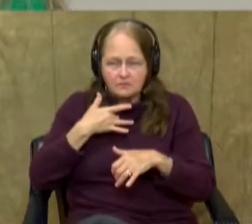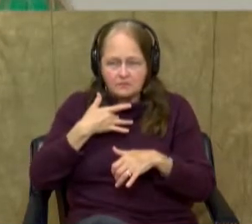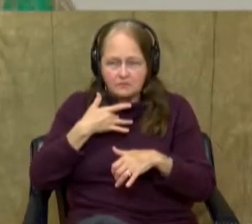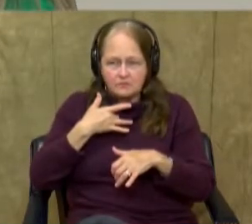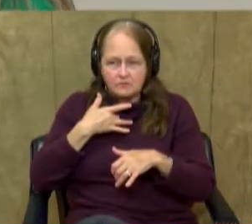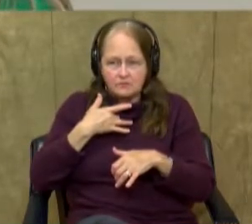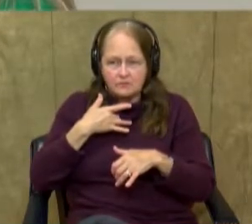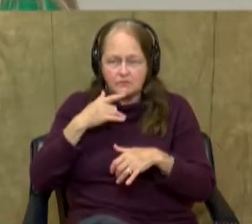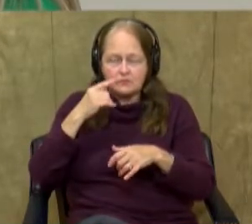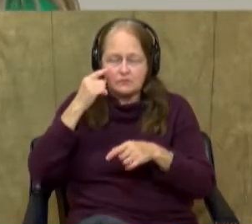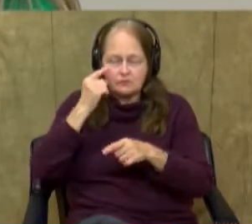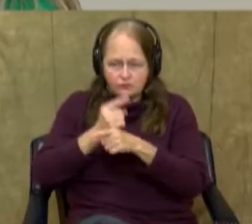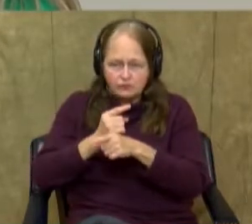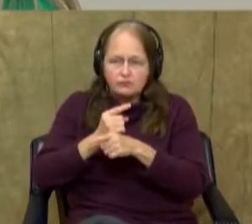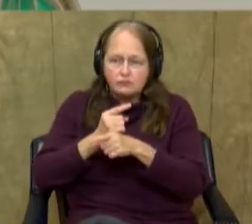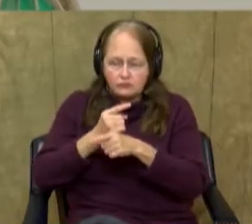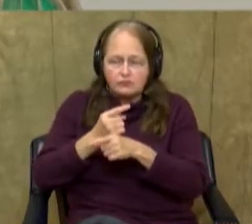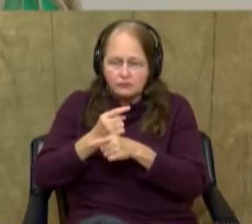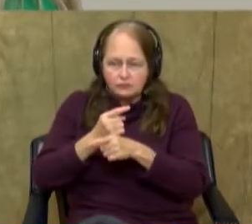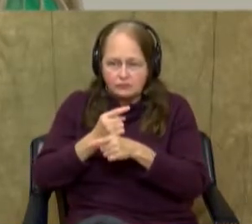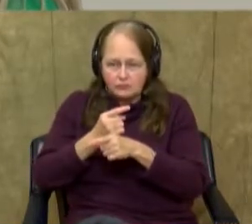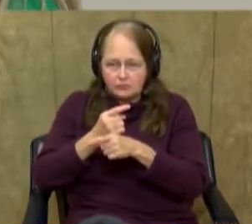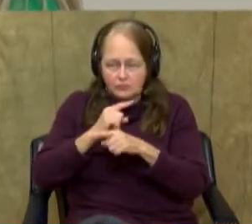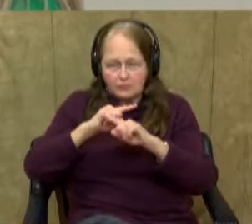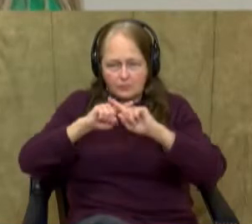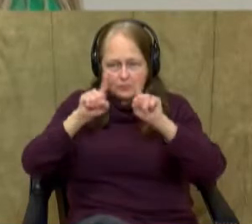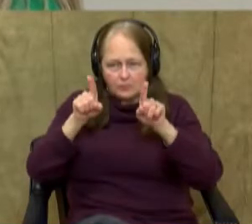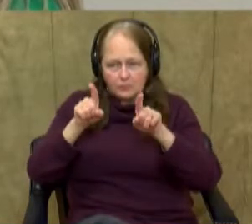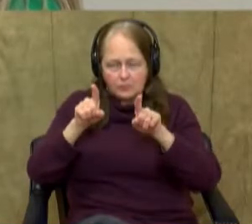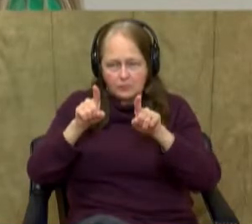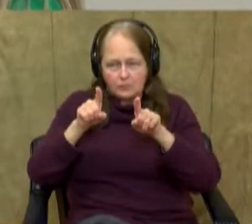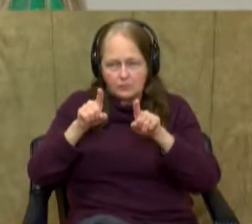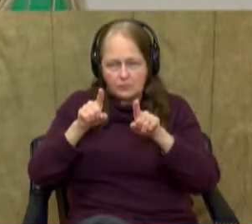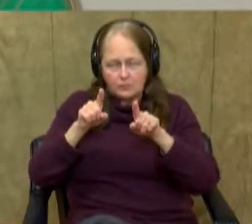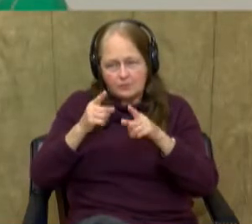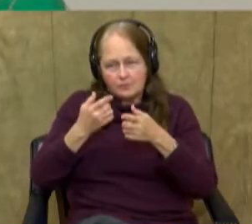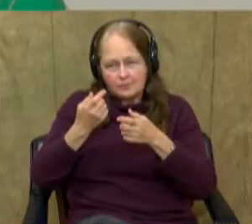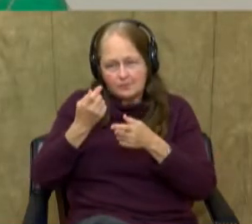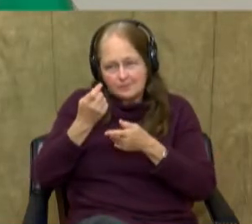felt just right. But it looked so,